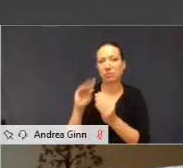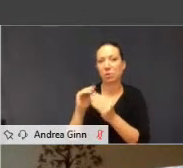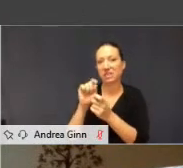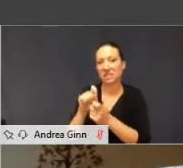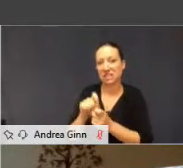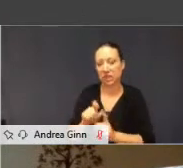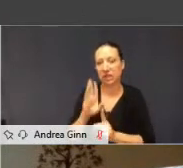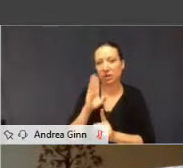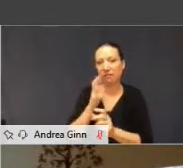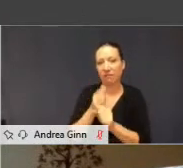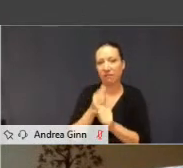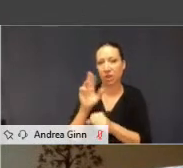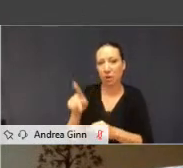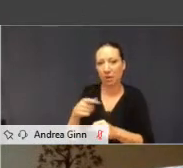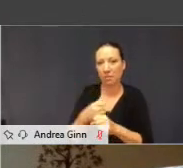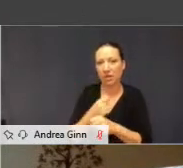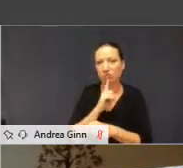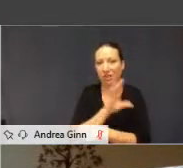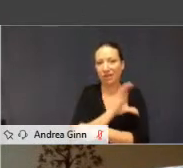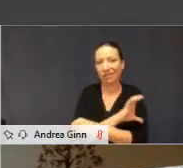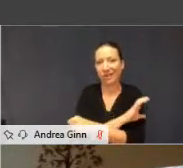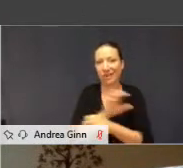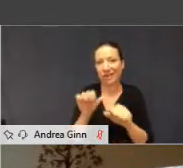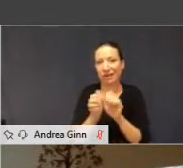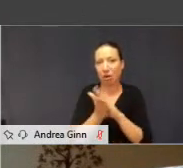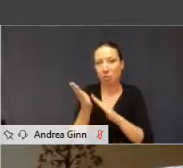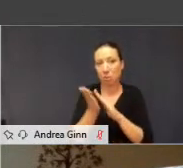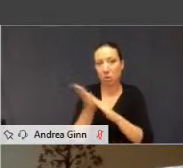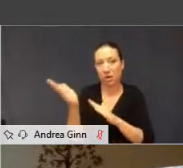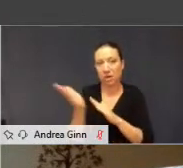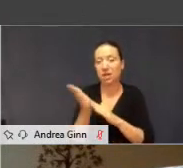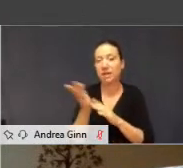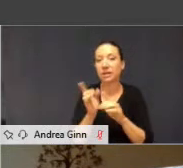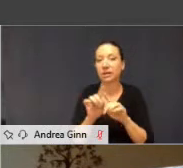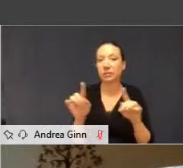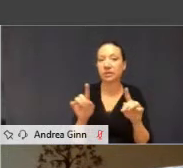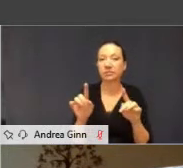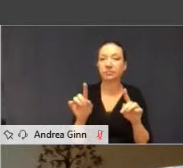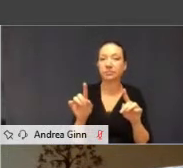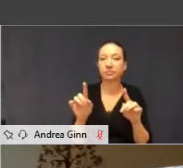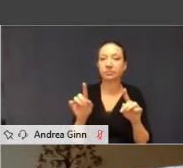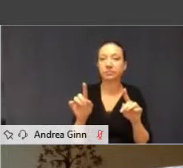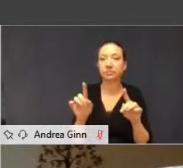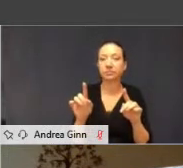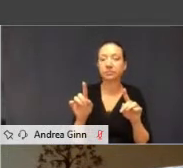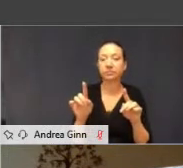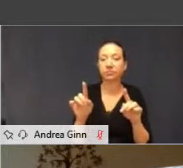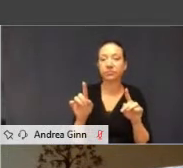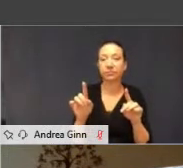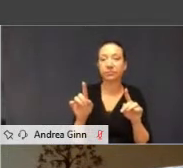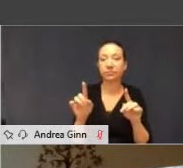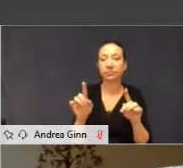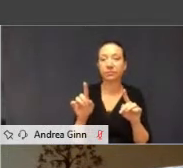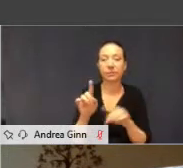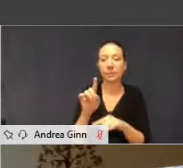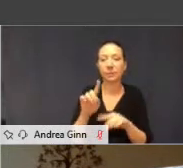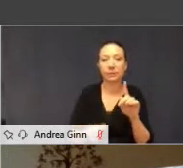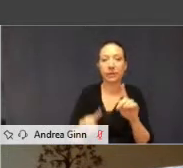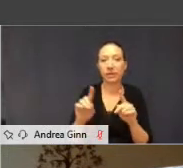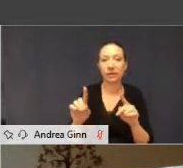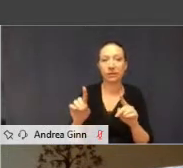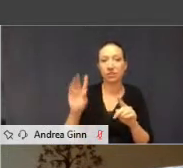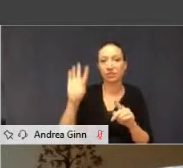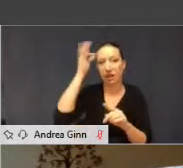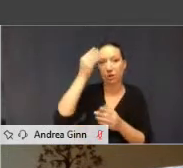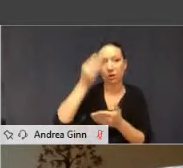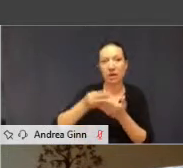more, make sure that clinic is in business. But we don't want to give up all the federal funding for all the vaccines in the state